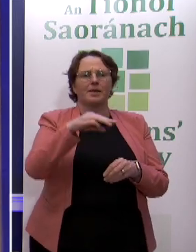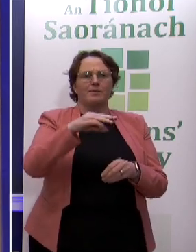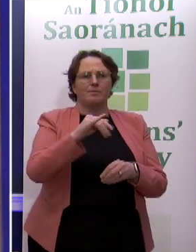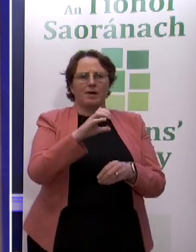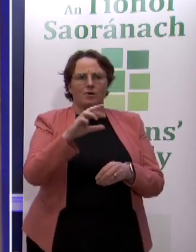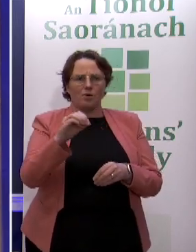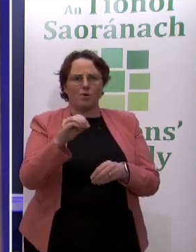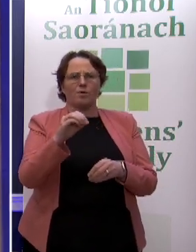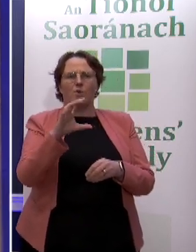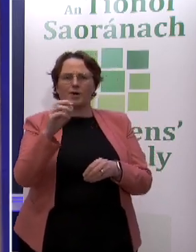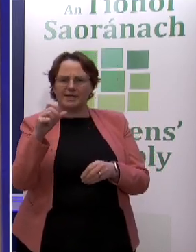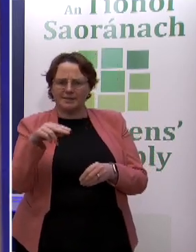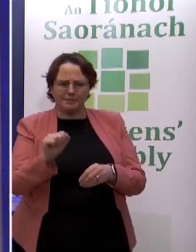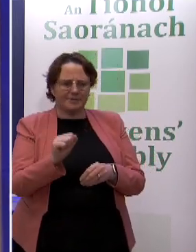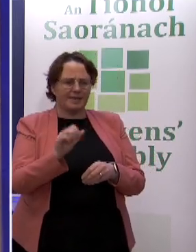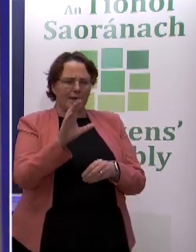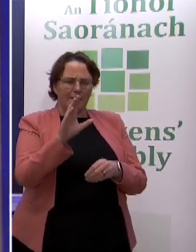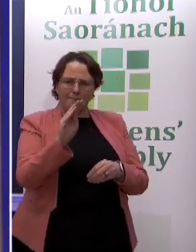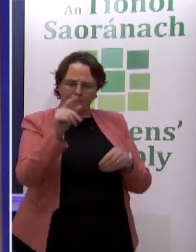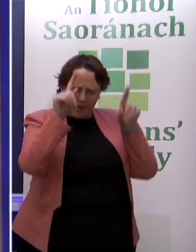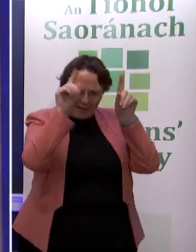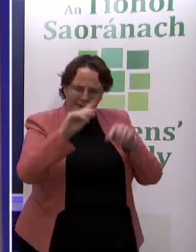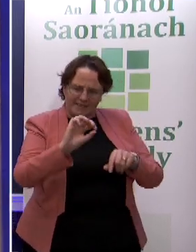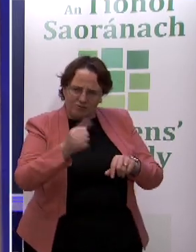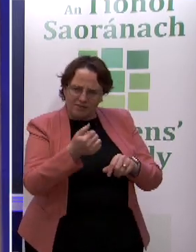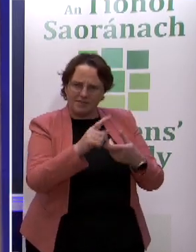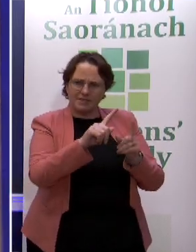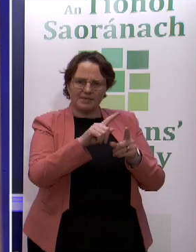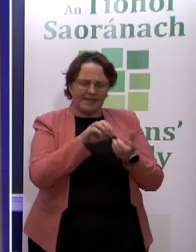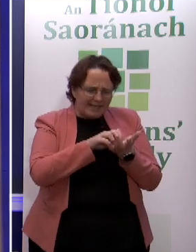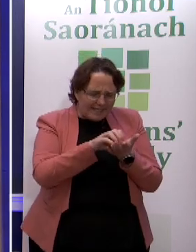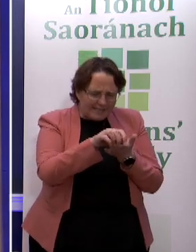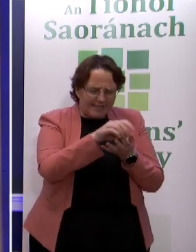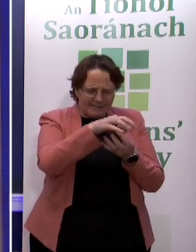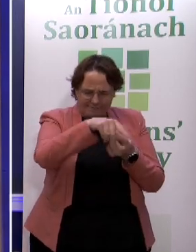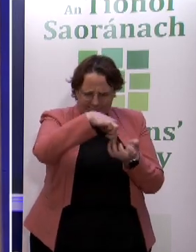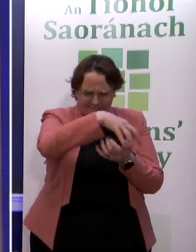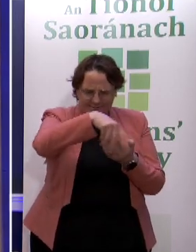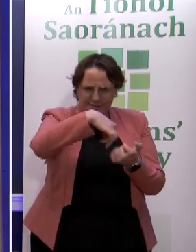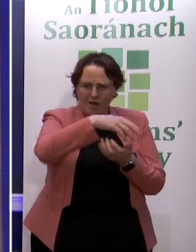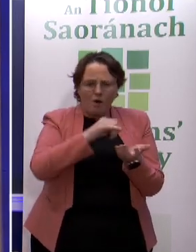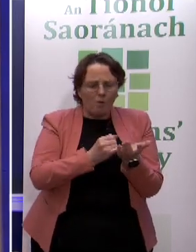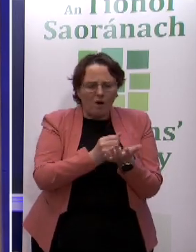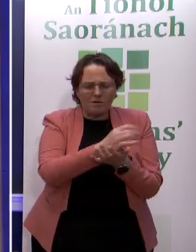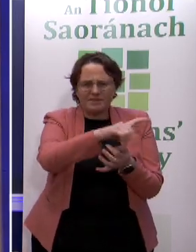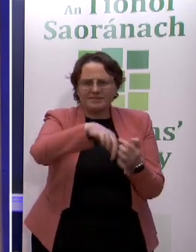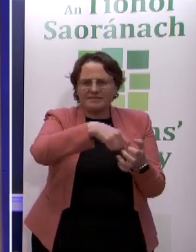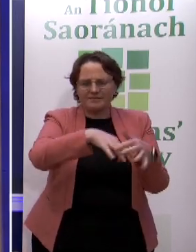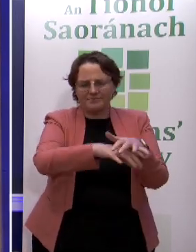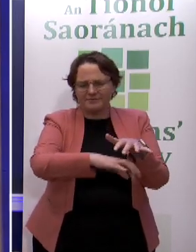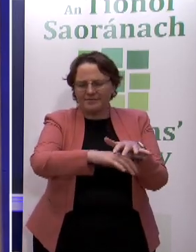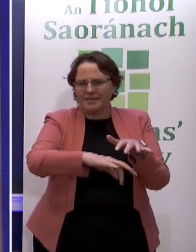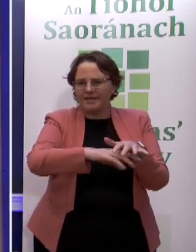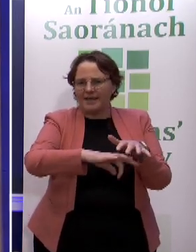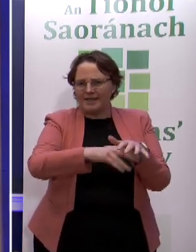microorganisms like bacteria. There's lots of macroorganisms, little insects and other creatures, worms, worms, all existing within